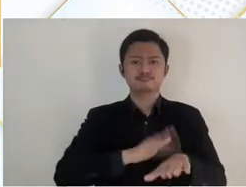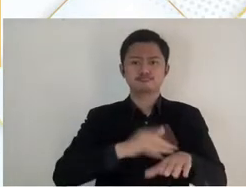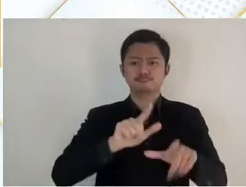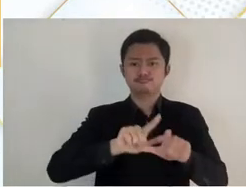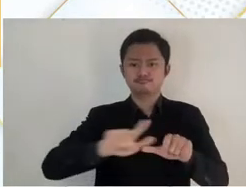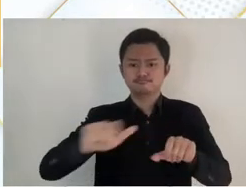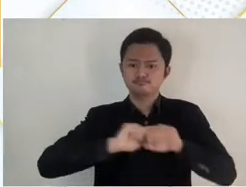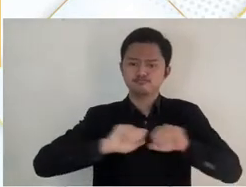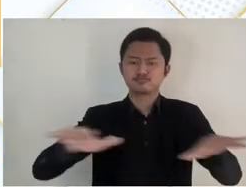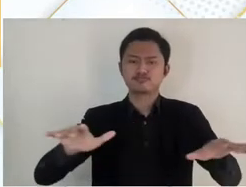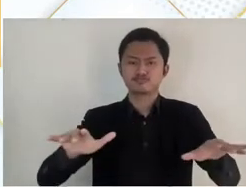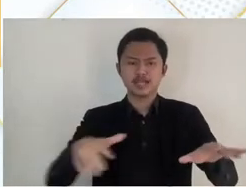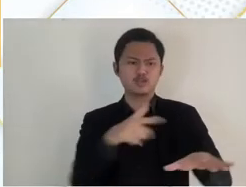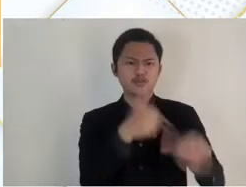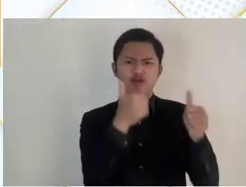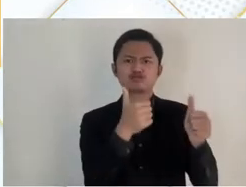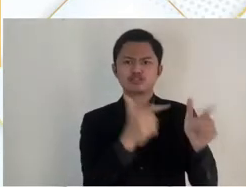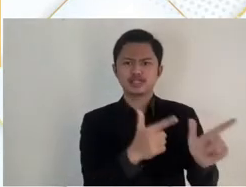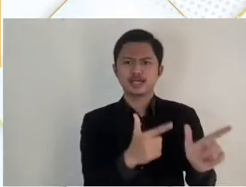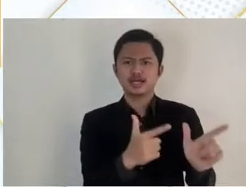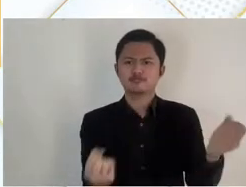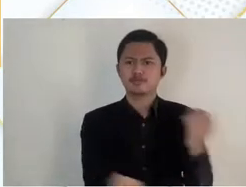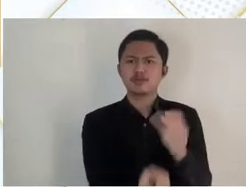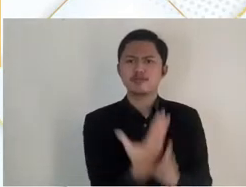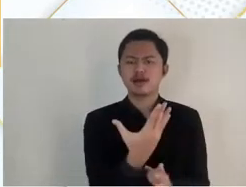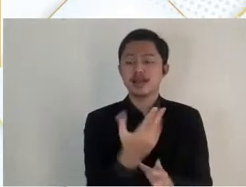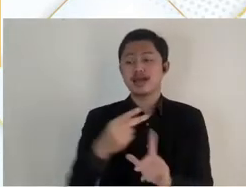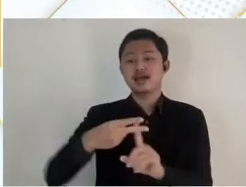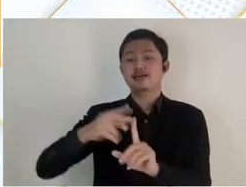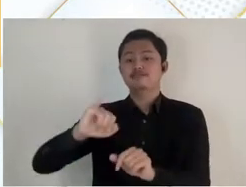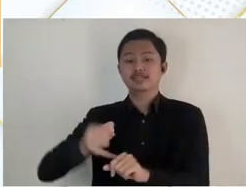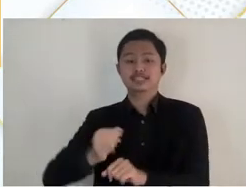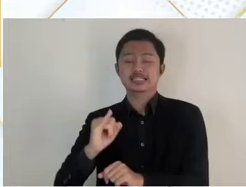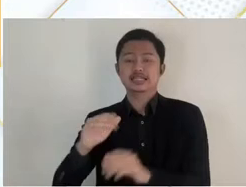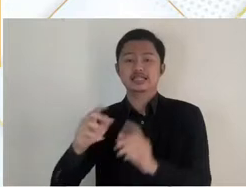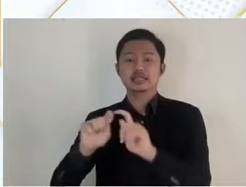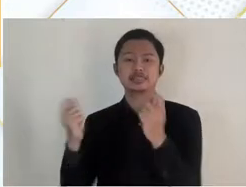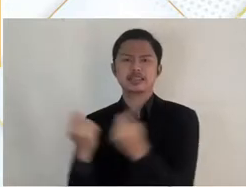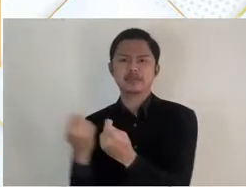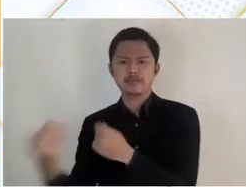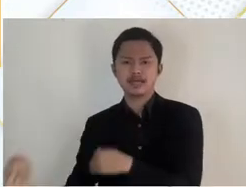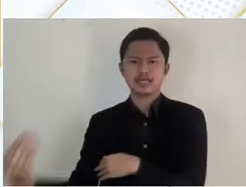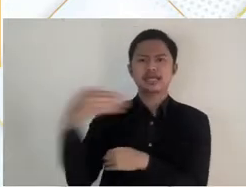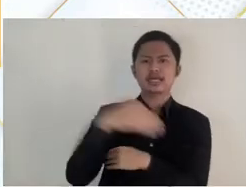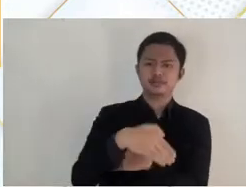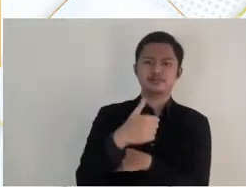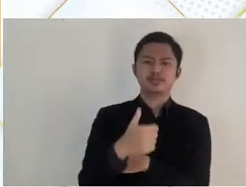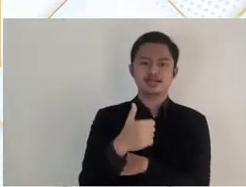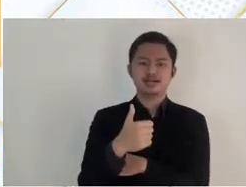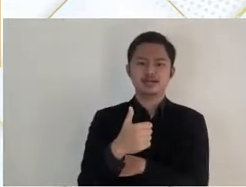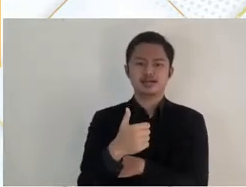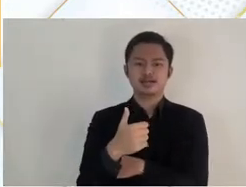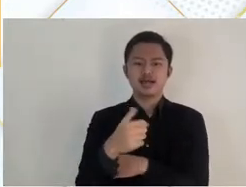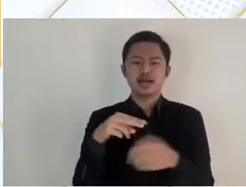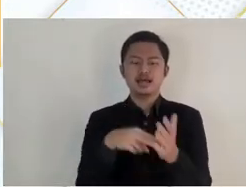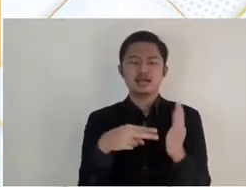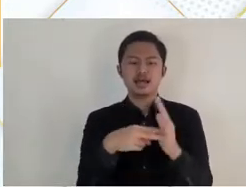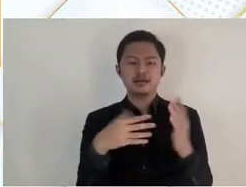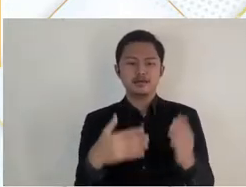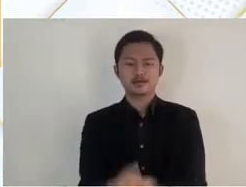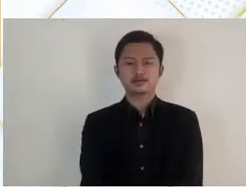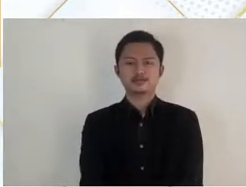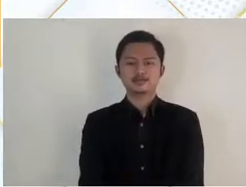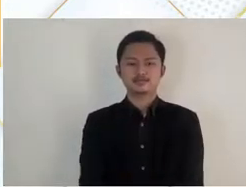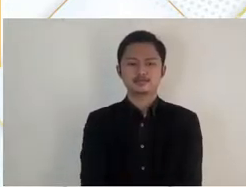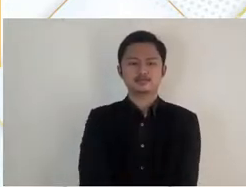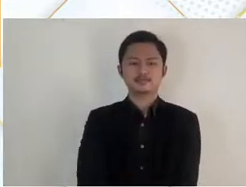good for the TNI and the Fijian military to keep sending those troops. And at the same time, there's a balance that needs to be struck, you know, with